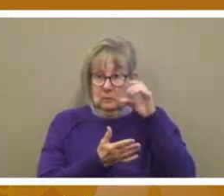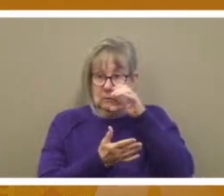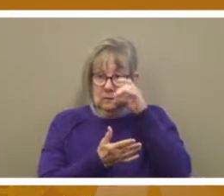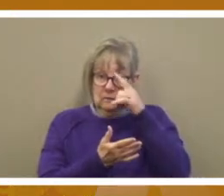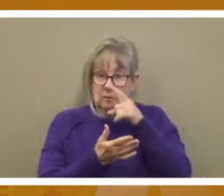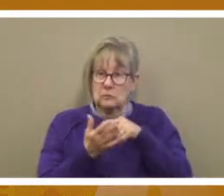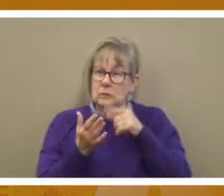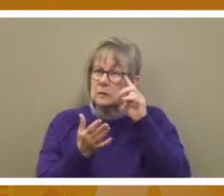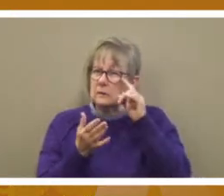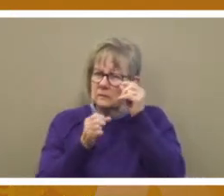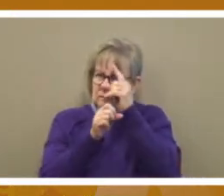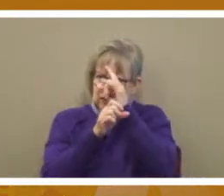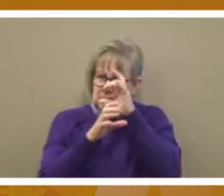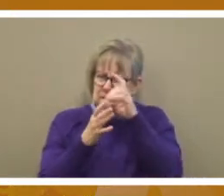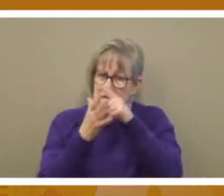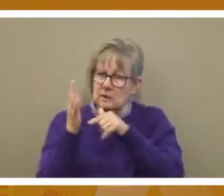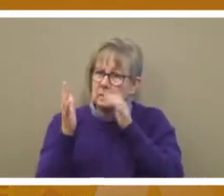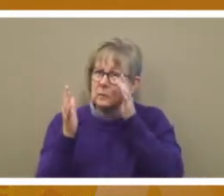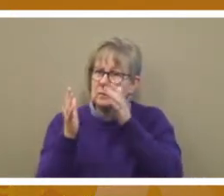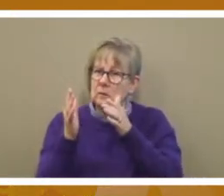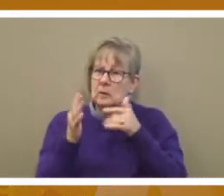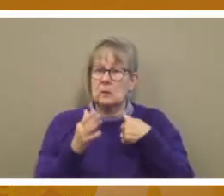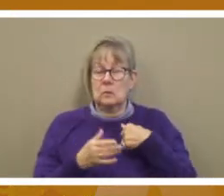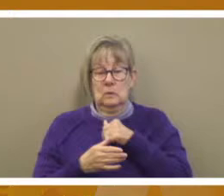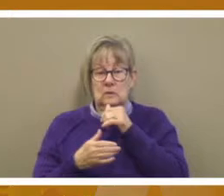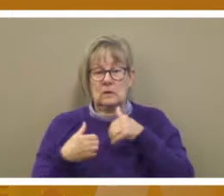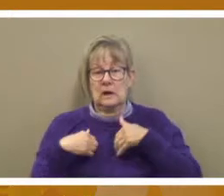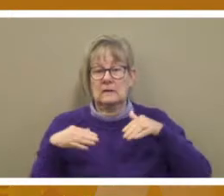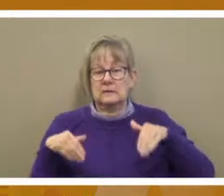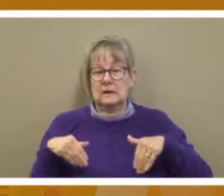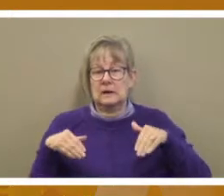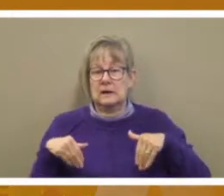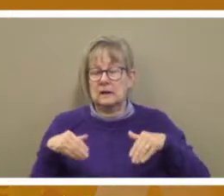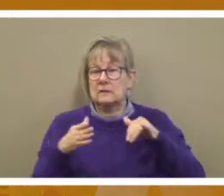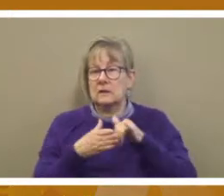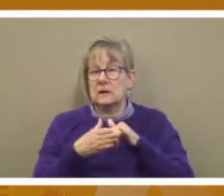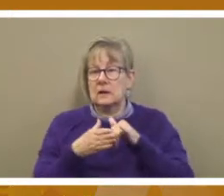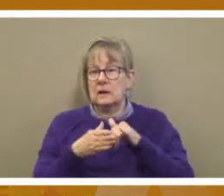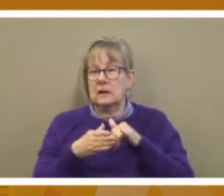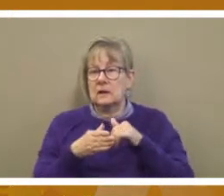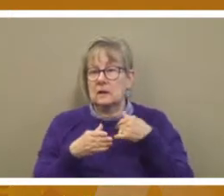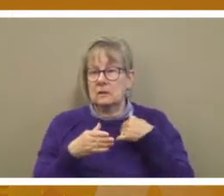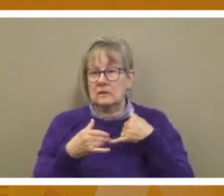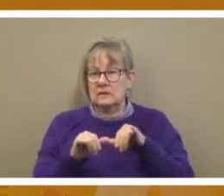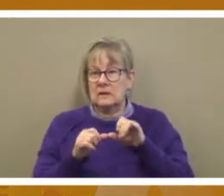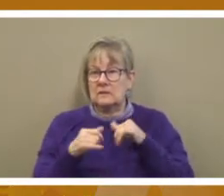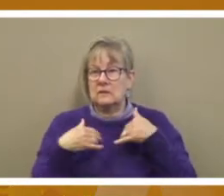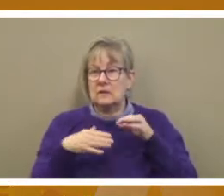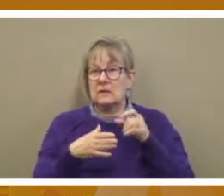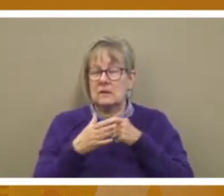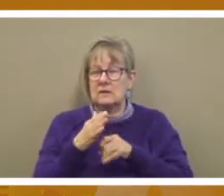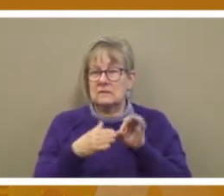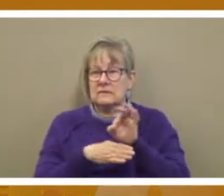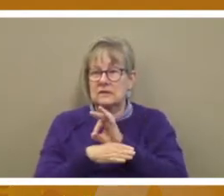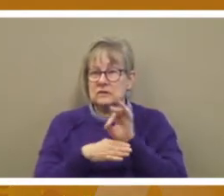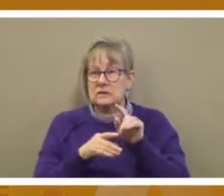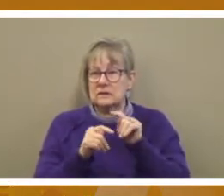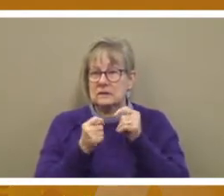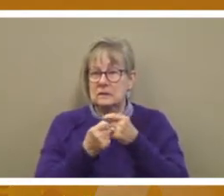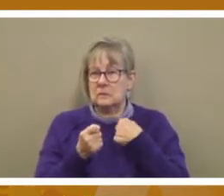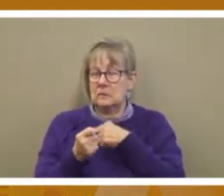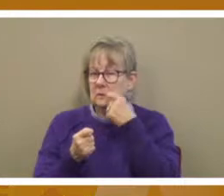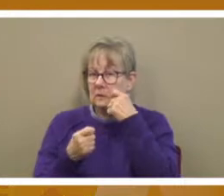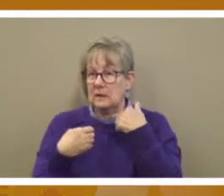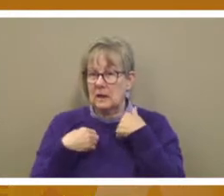on what the cost would be for an equity office? We don't have that yet, and so that'll come forward. We still have the cross-functional team. We've recently had